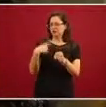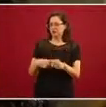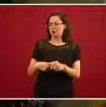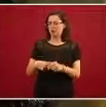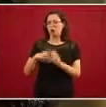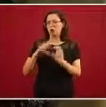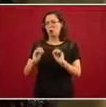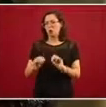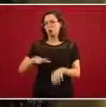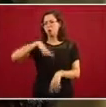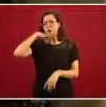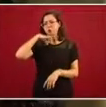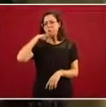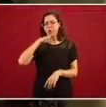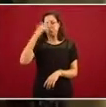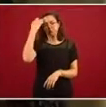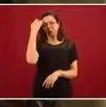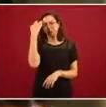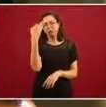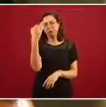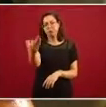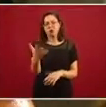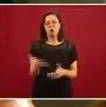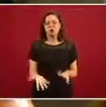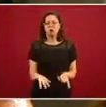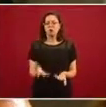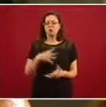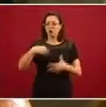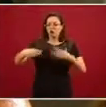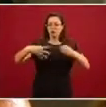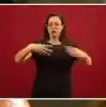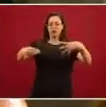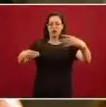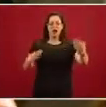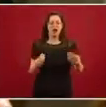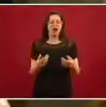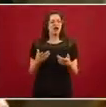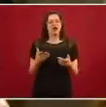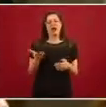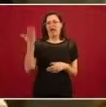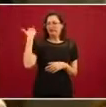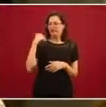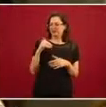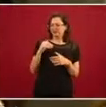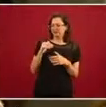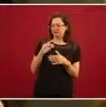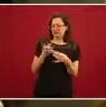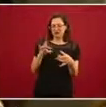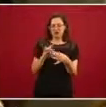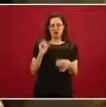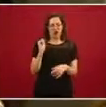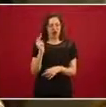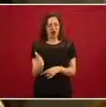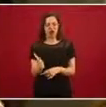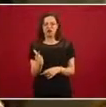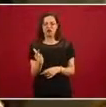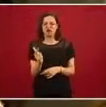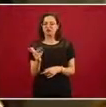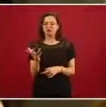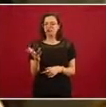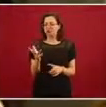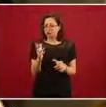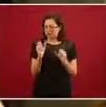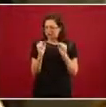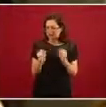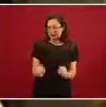with them? Can they be sick for the whole time without even knowing it?